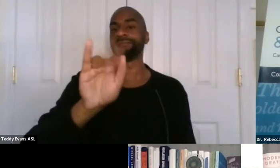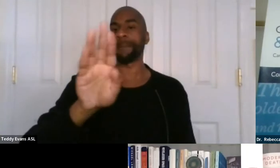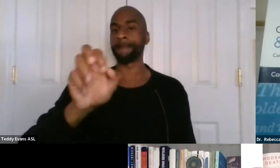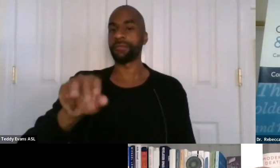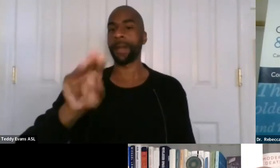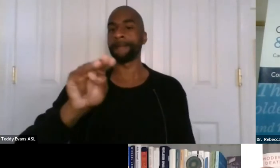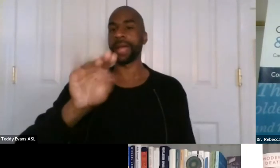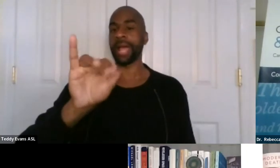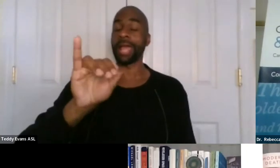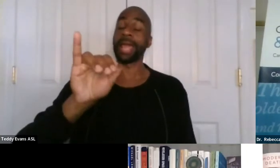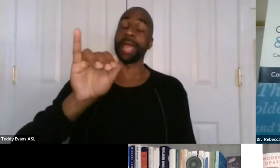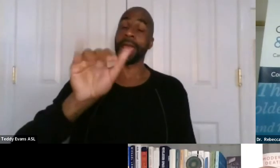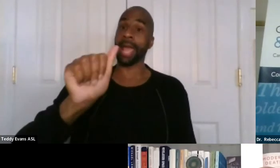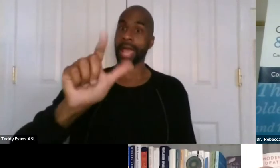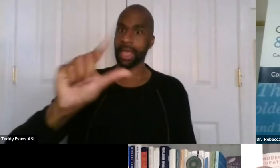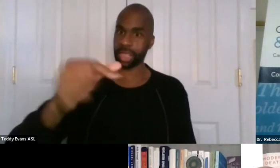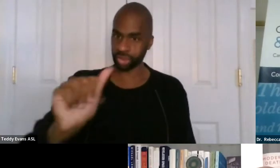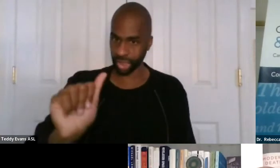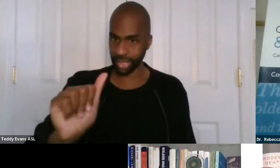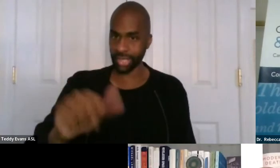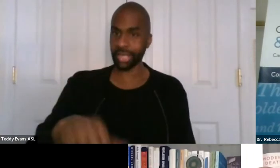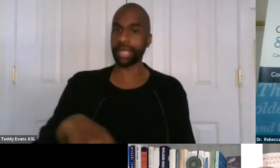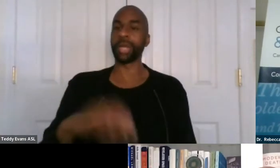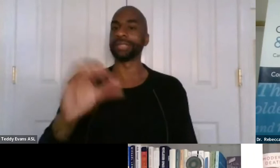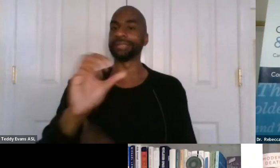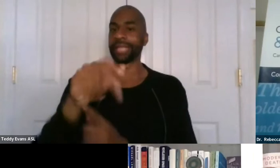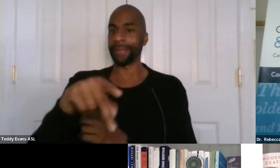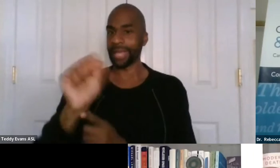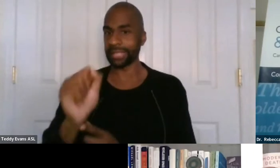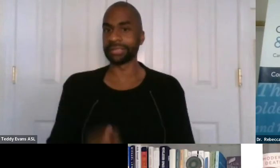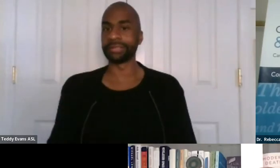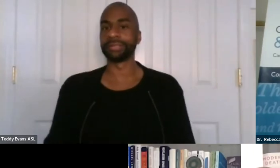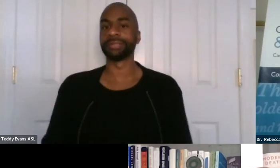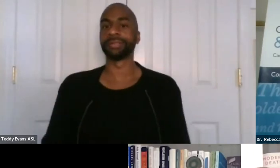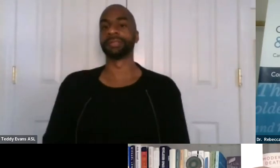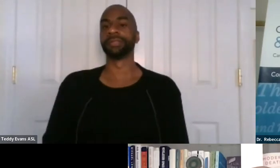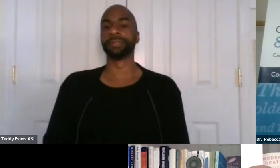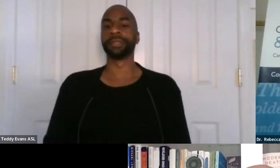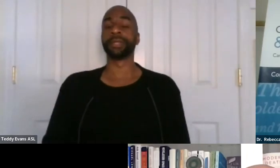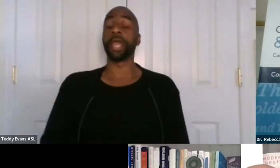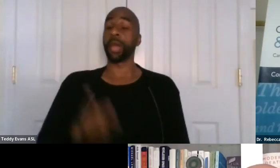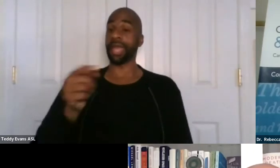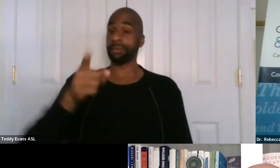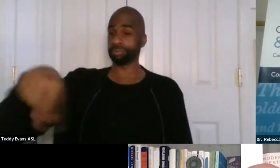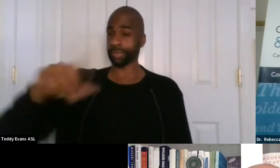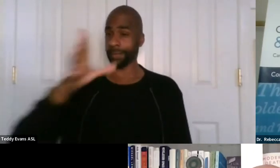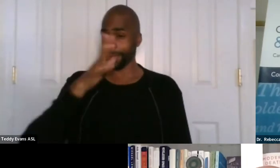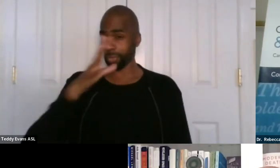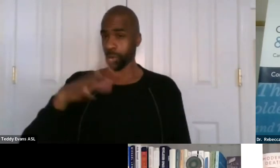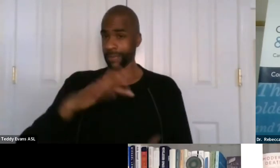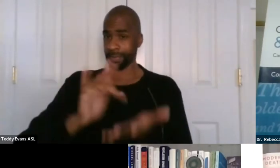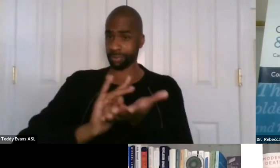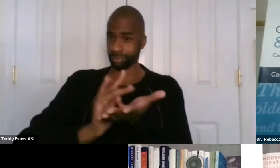CPRS. They're also more likely to be given opioids for longer durations and higher doses as well.